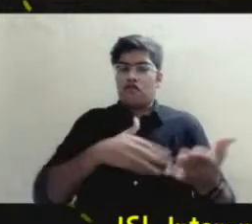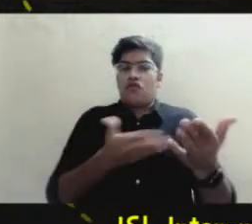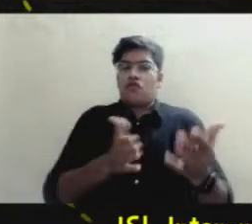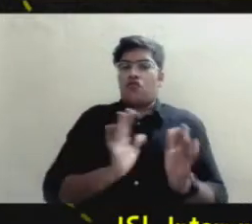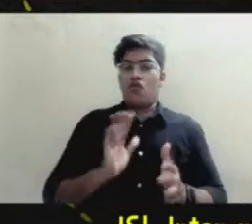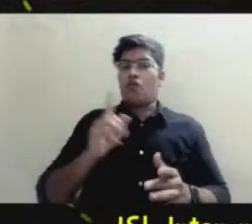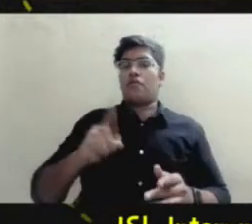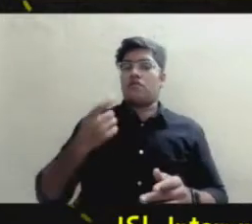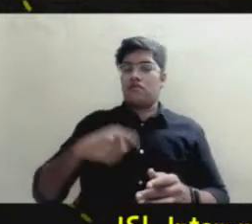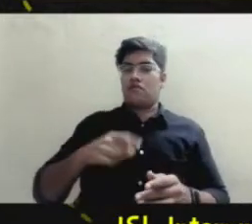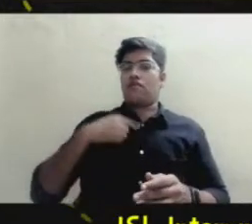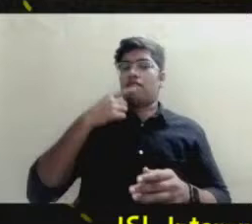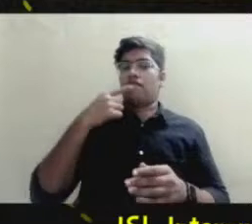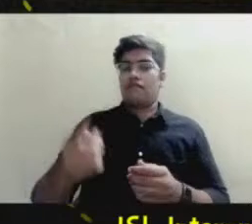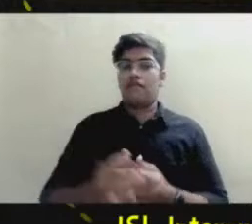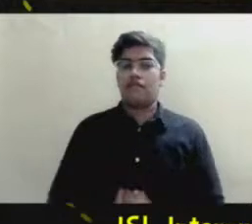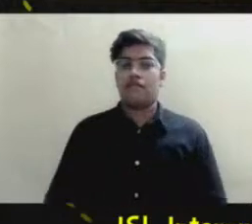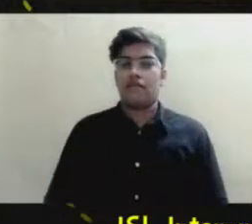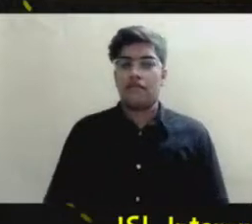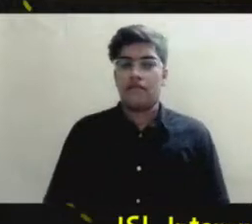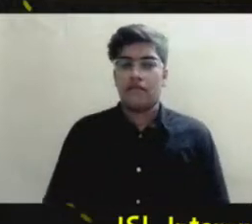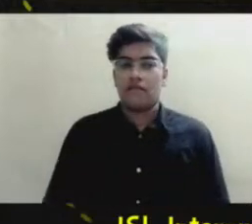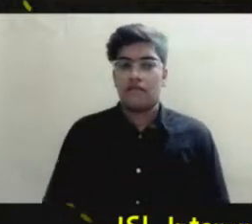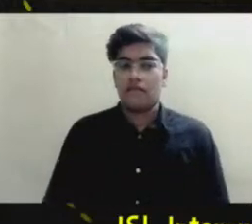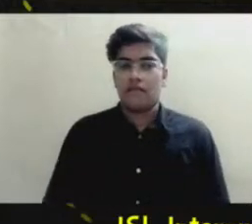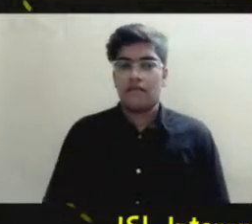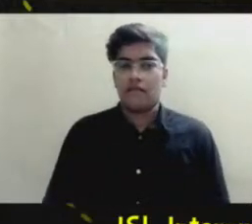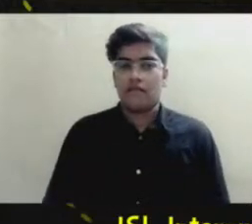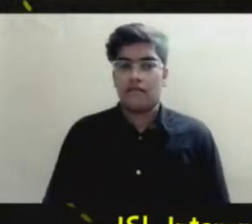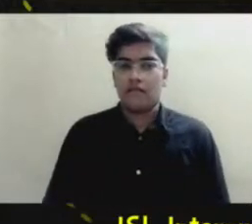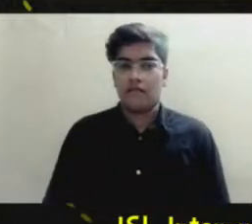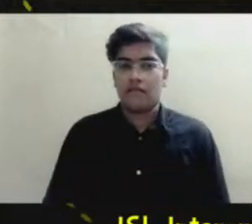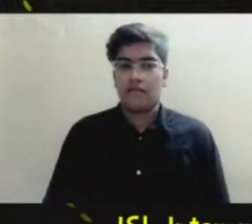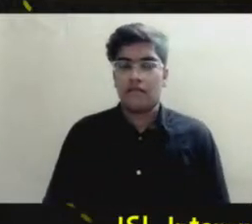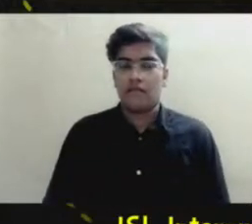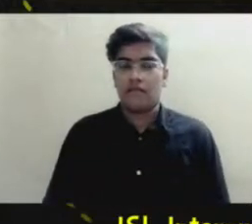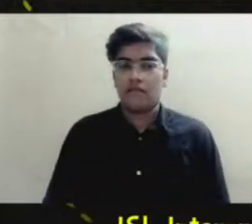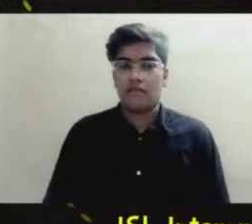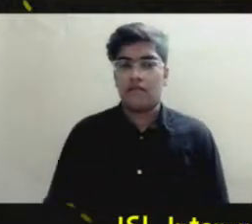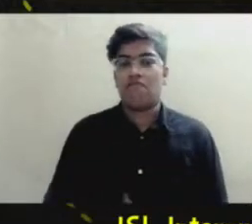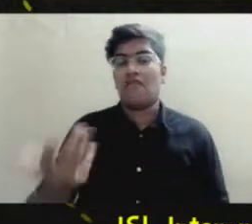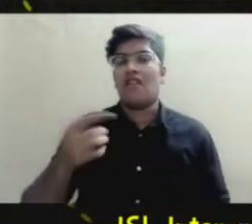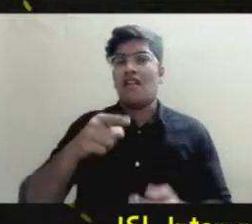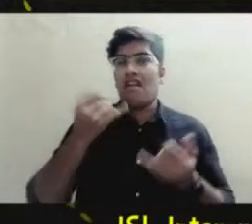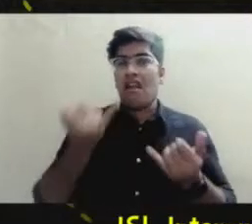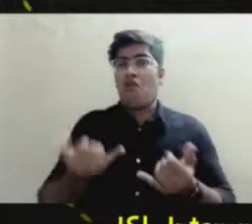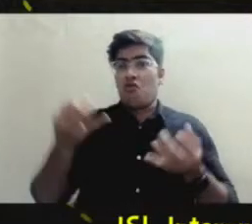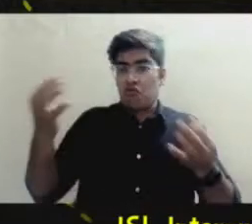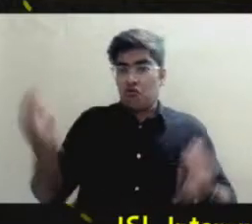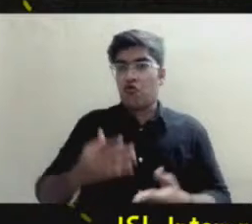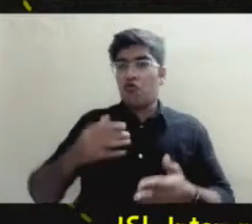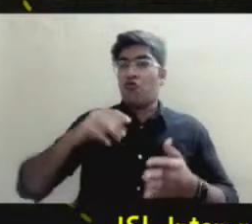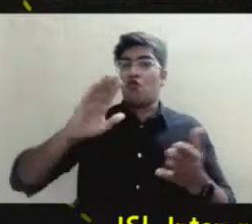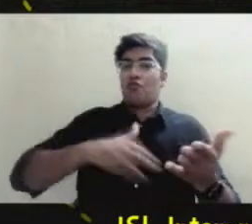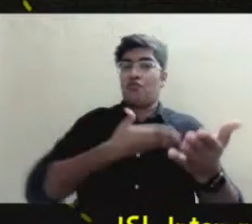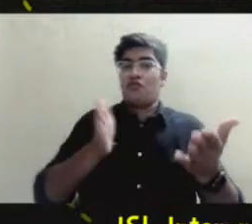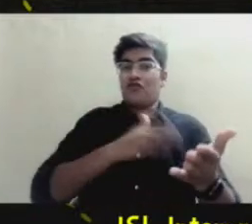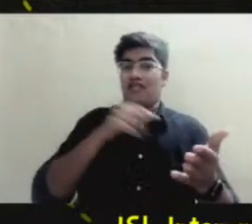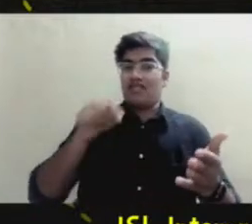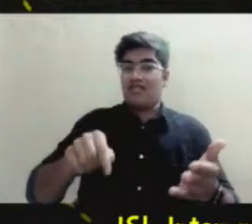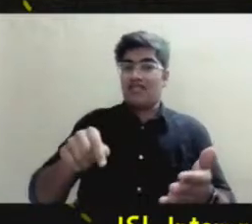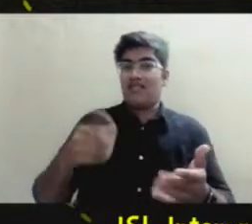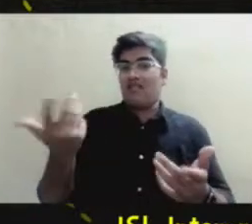yeah. Rituparna asks, does anything from contemporary popular music remind Shubha Mudgal, of the spontaneous pleasure and